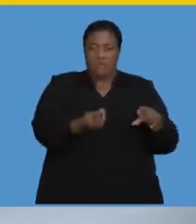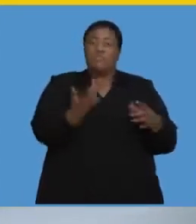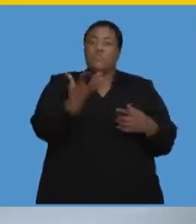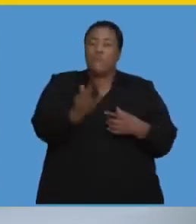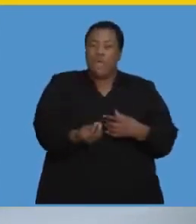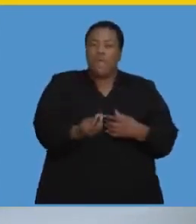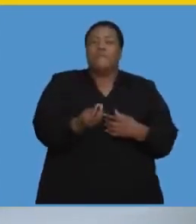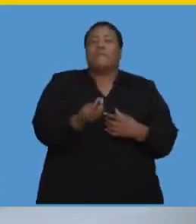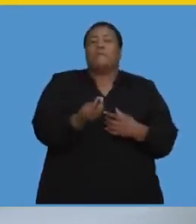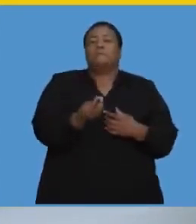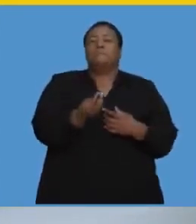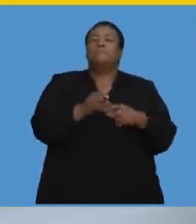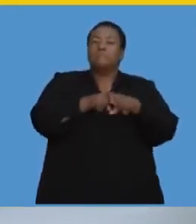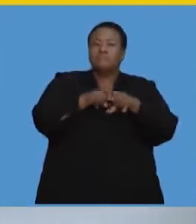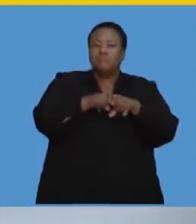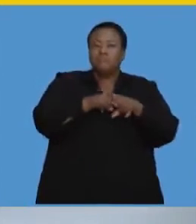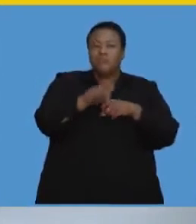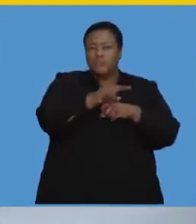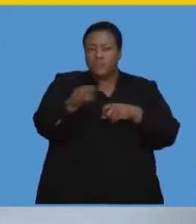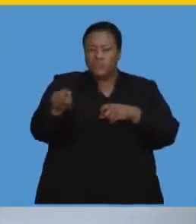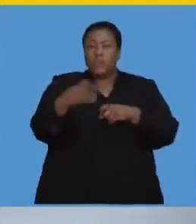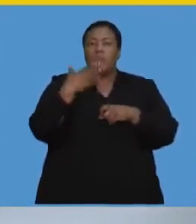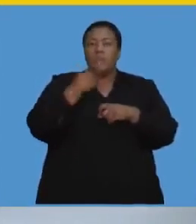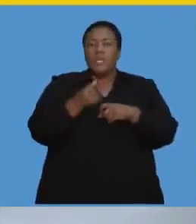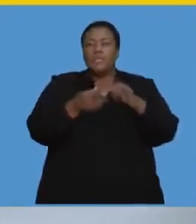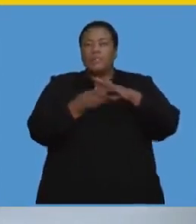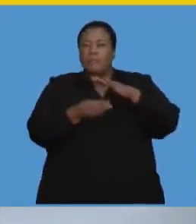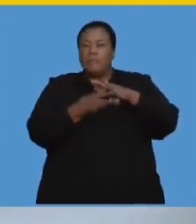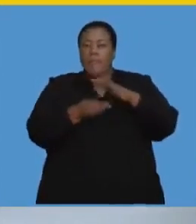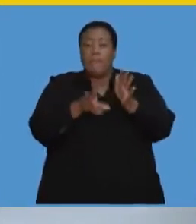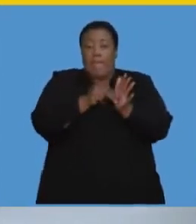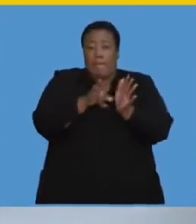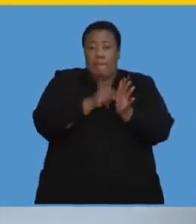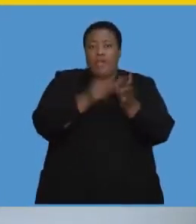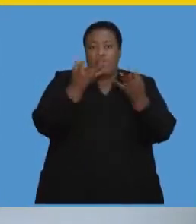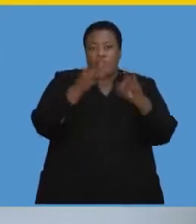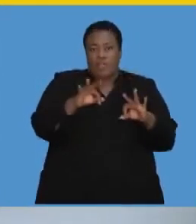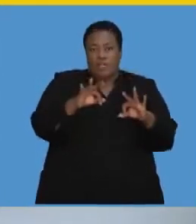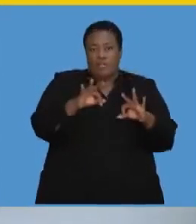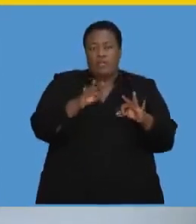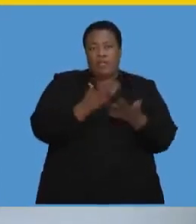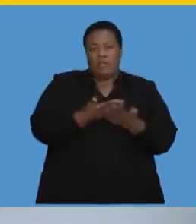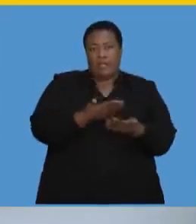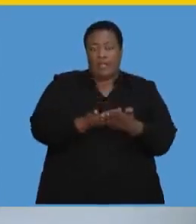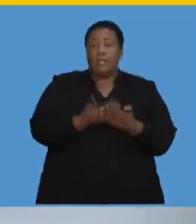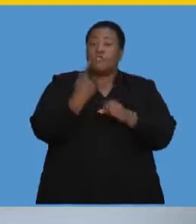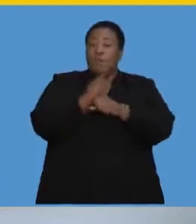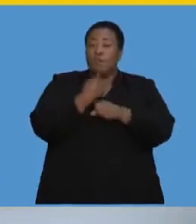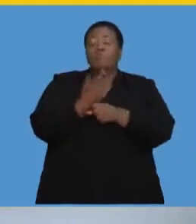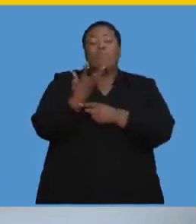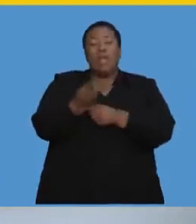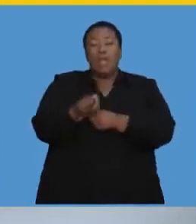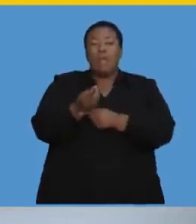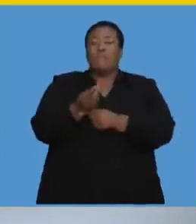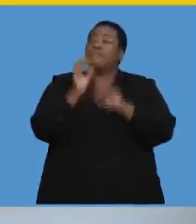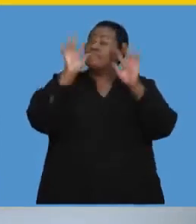for you guys today, so please download the 2Enable app for free on your app store. As always, guys, I've got a cool competition